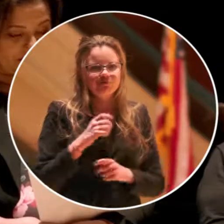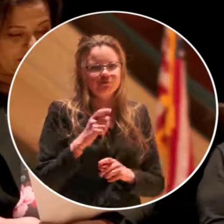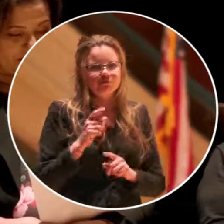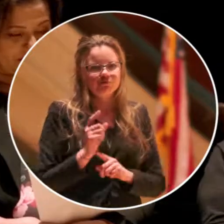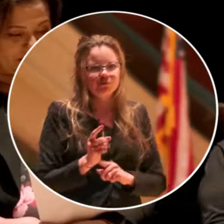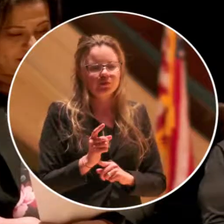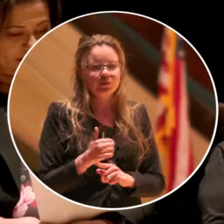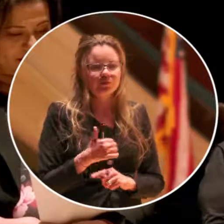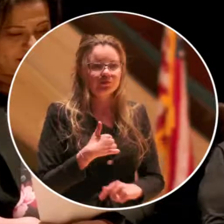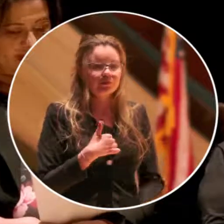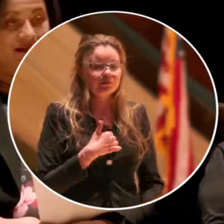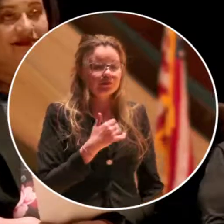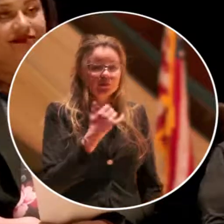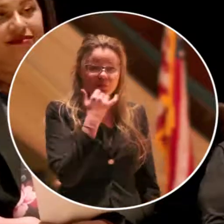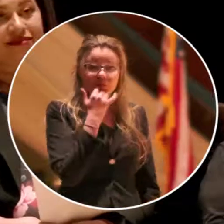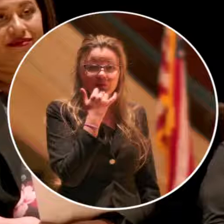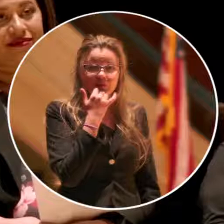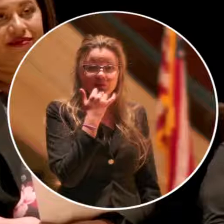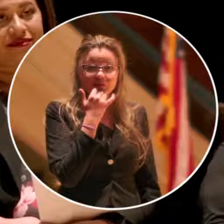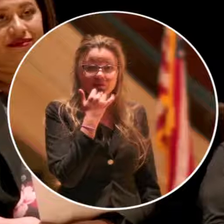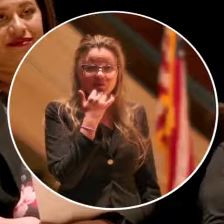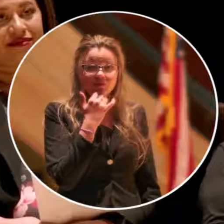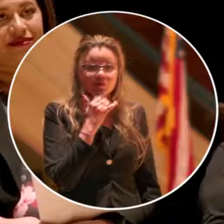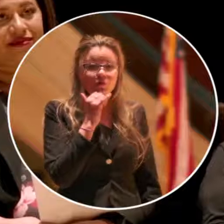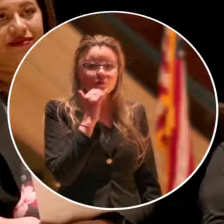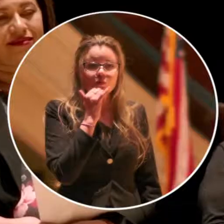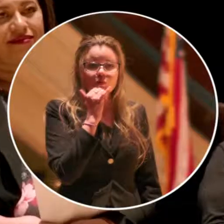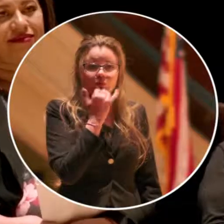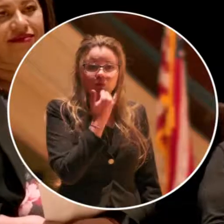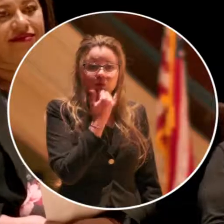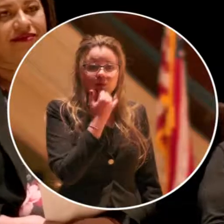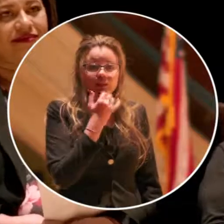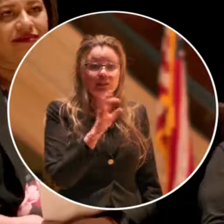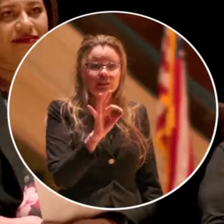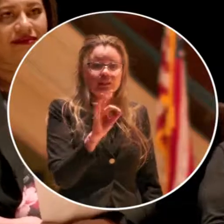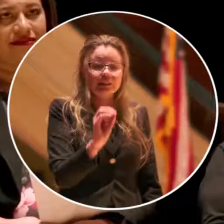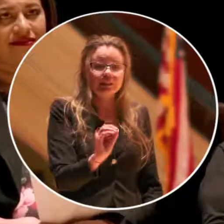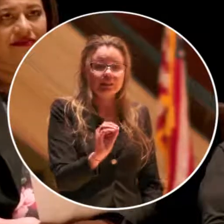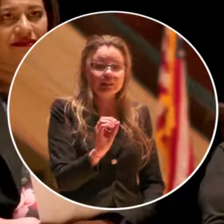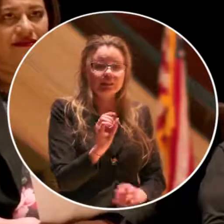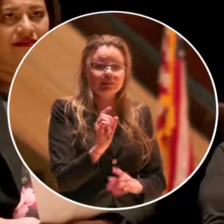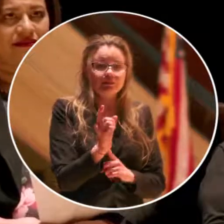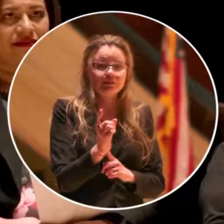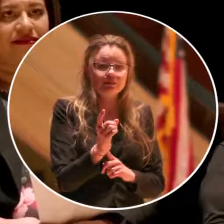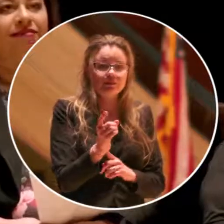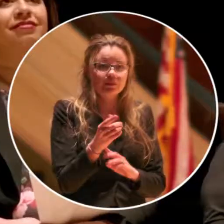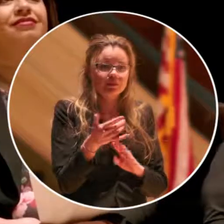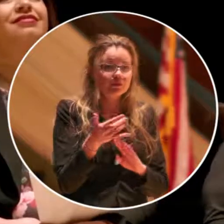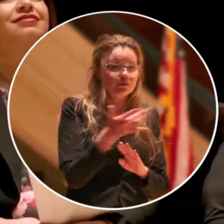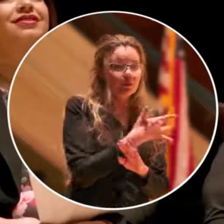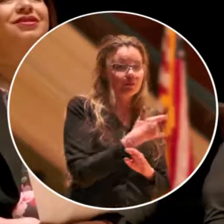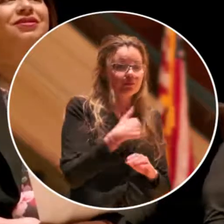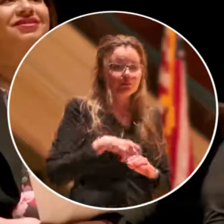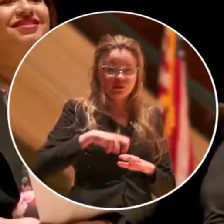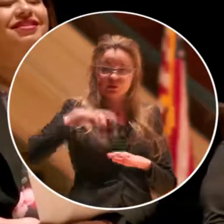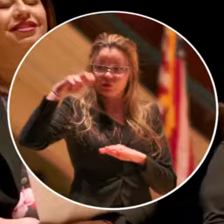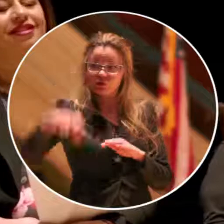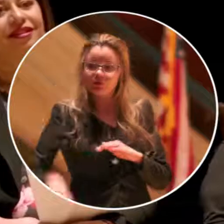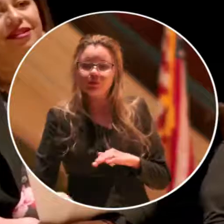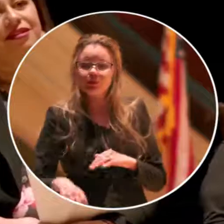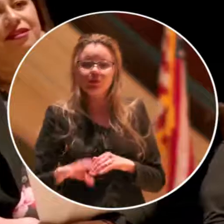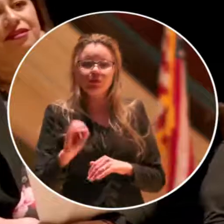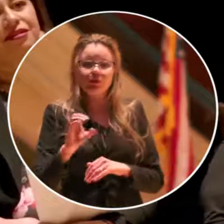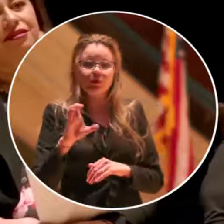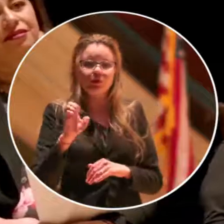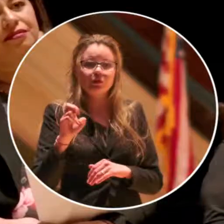was mistaken. The worst pain occurred 90 minutes earlier when I jumped into the ocean for a hot second and got stung